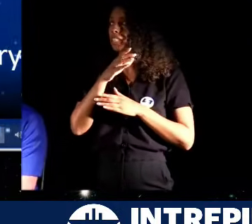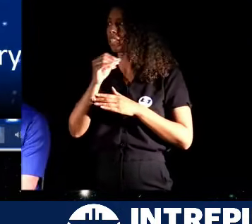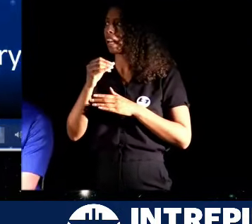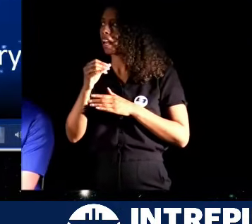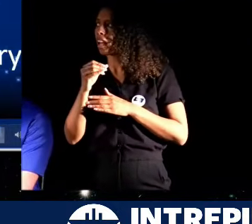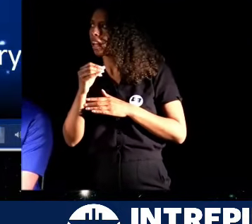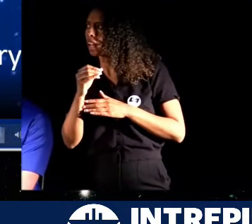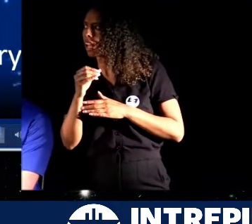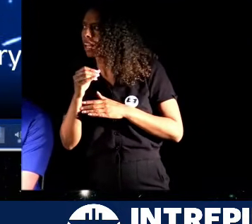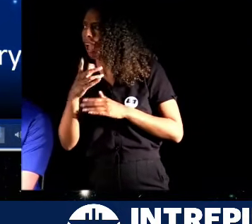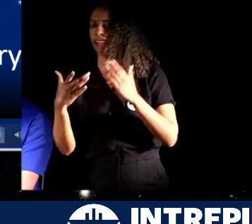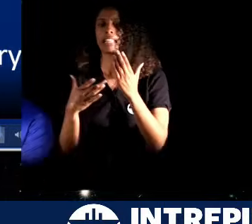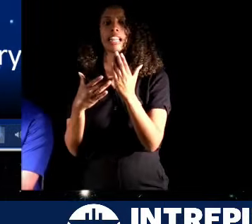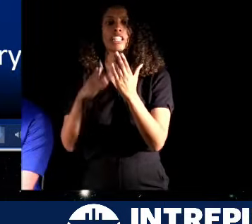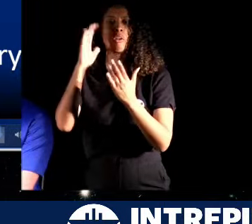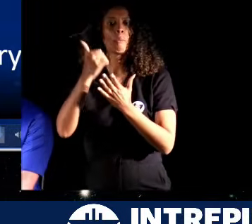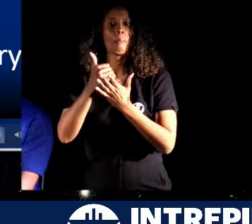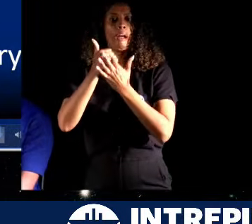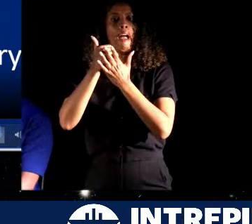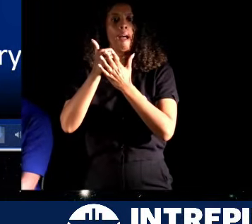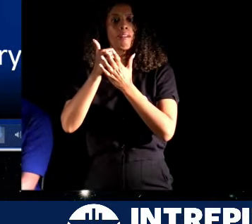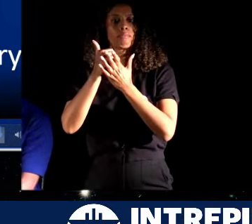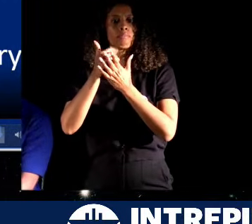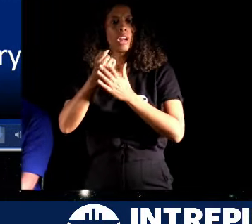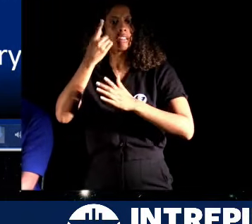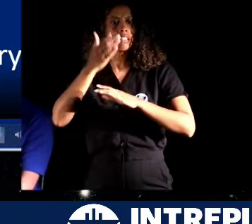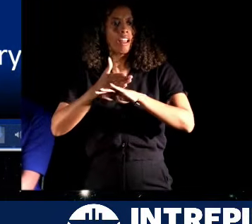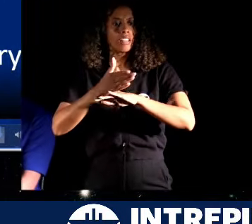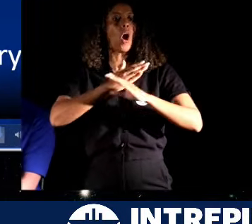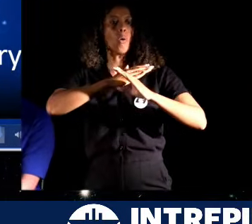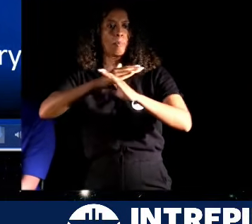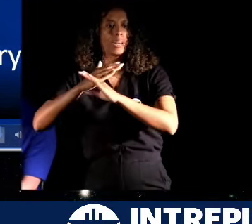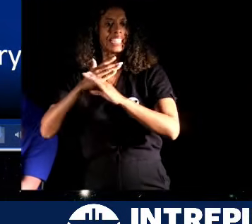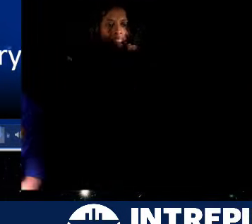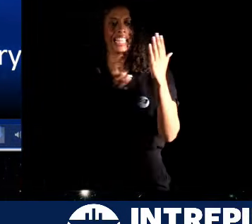our technology out there in space.